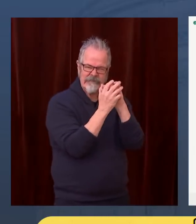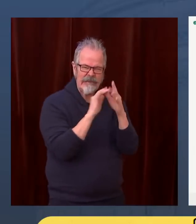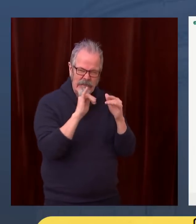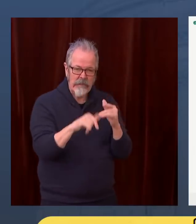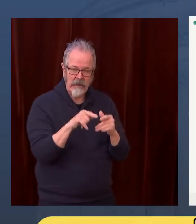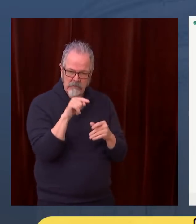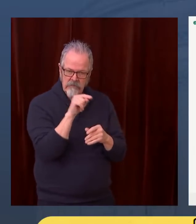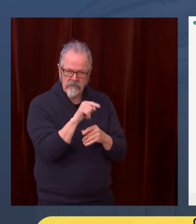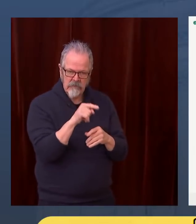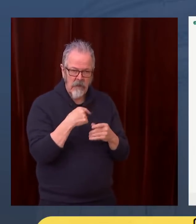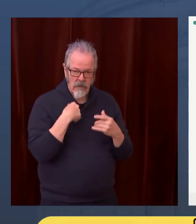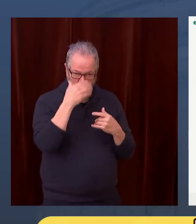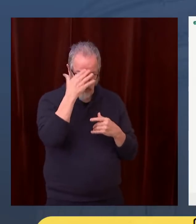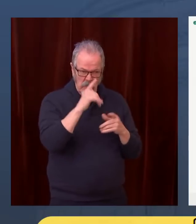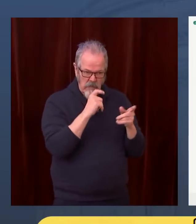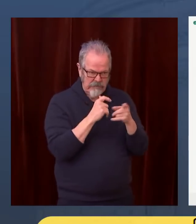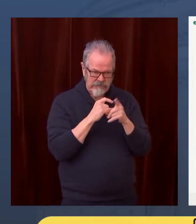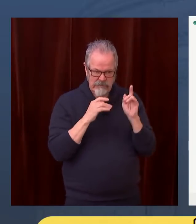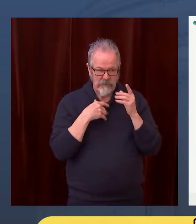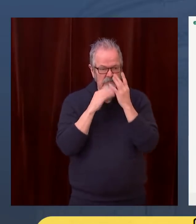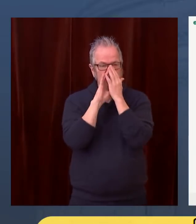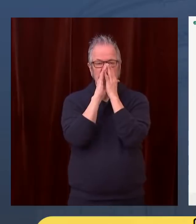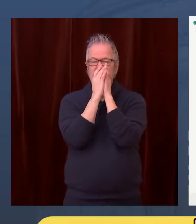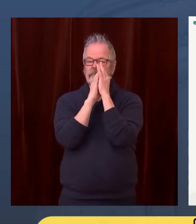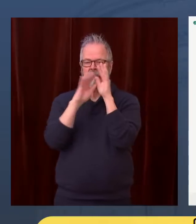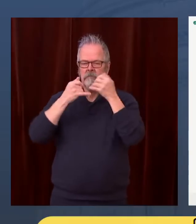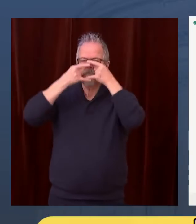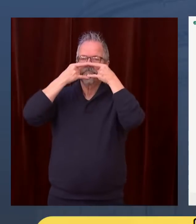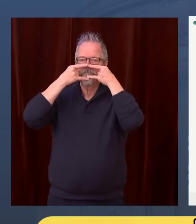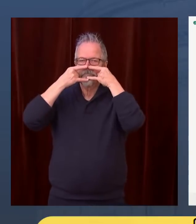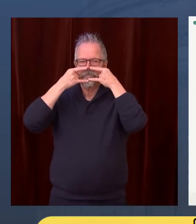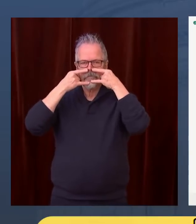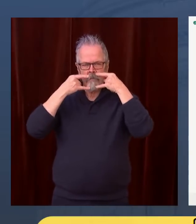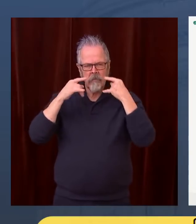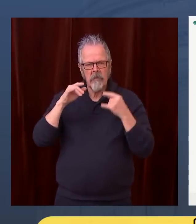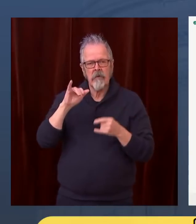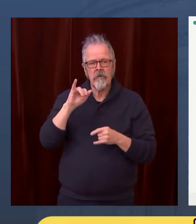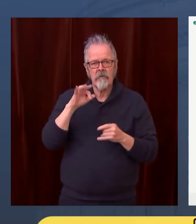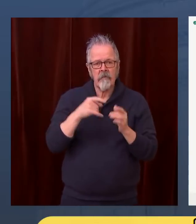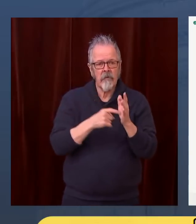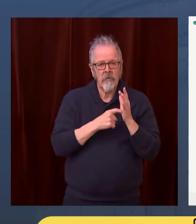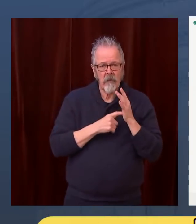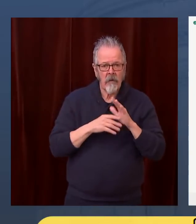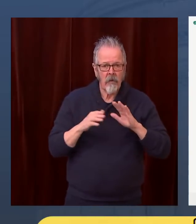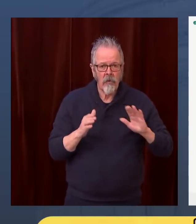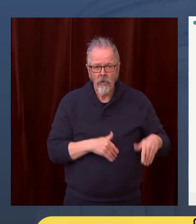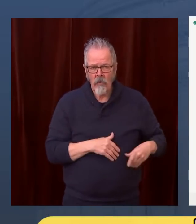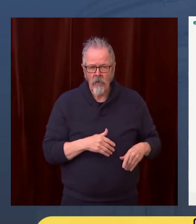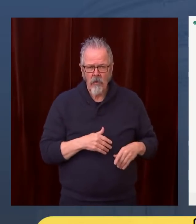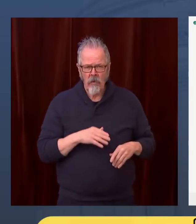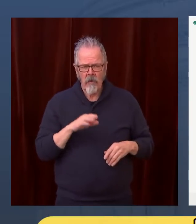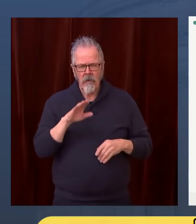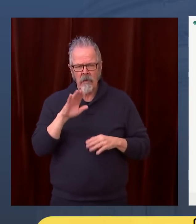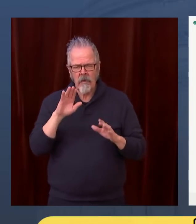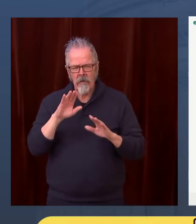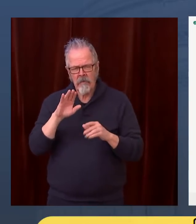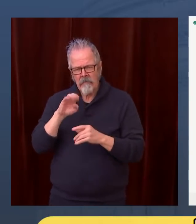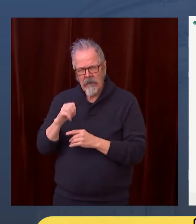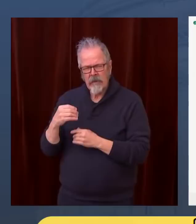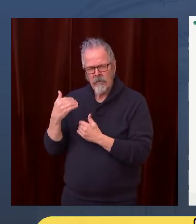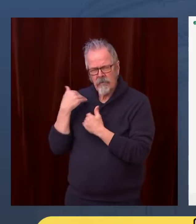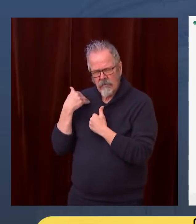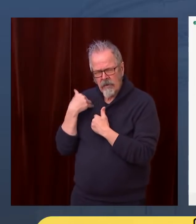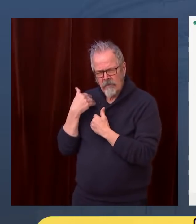so, just because requirements aren't there, you still have an opportunity to protect yourself and those around